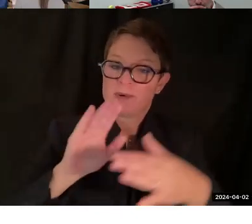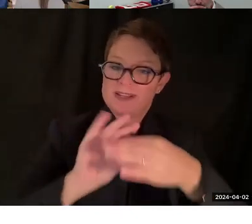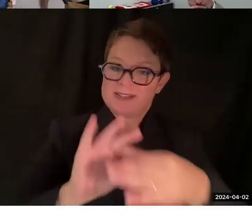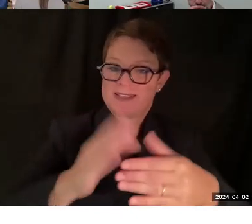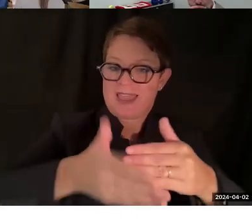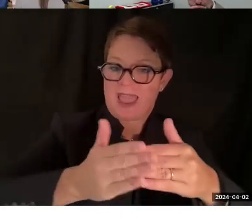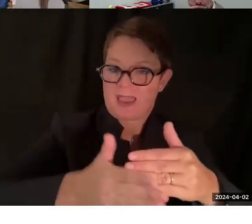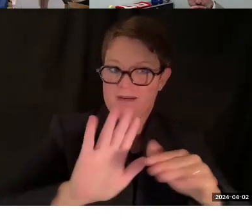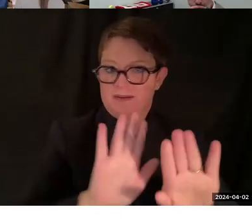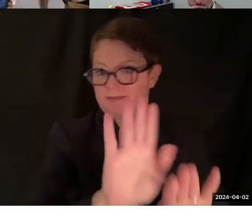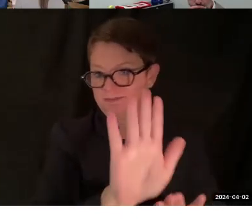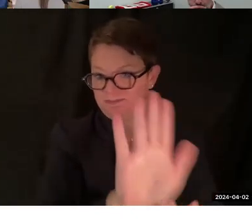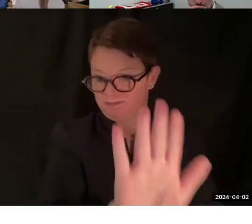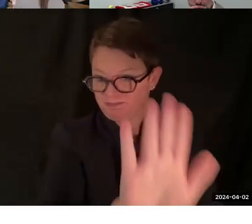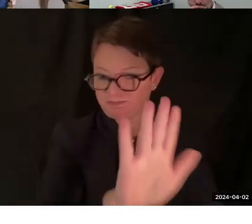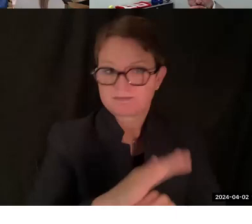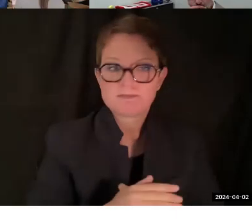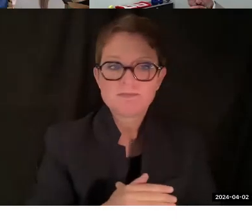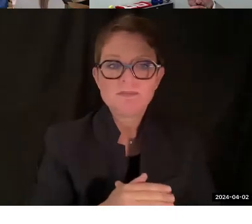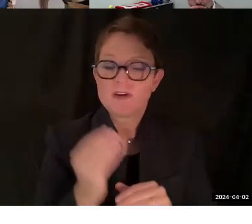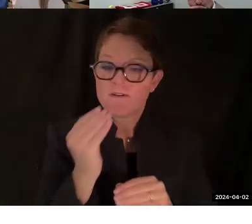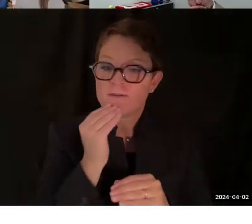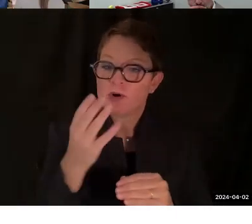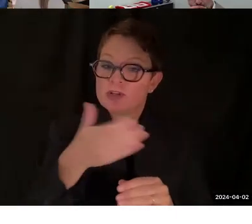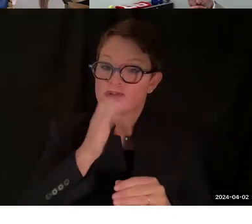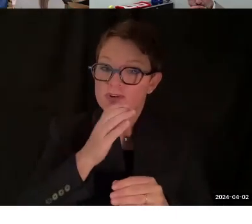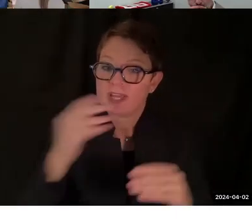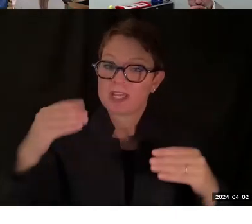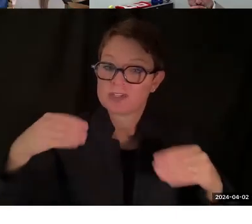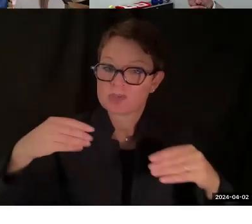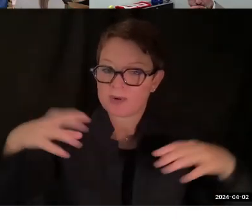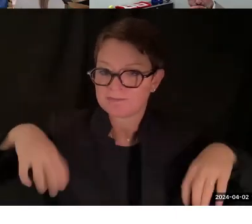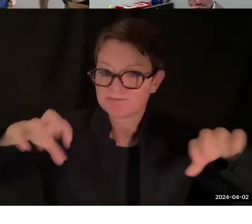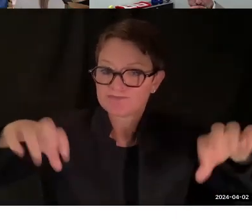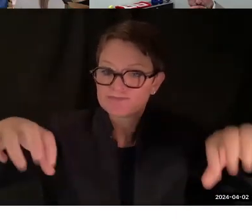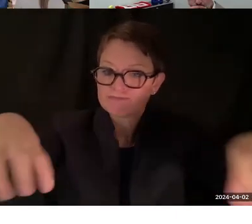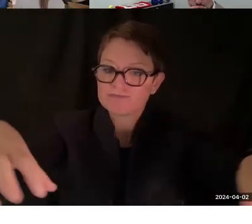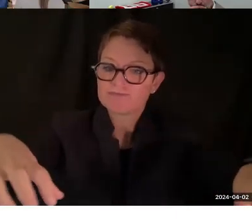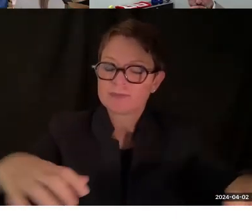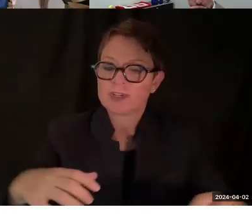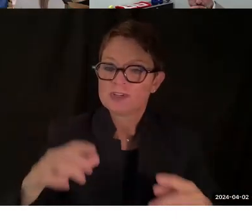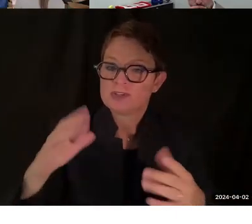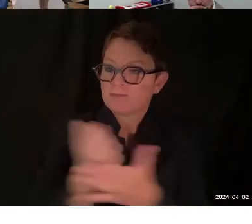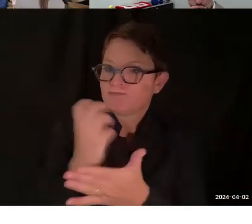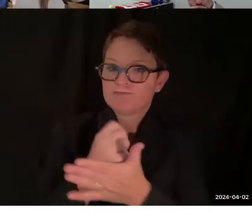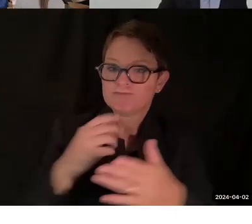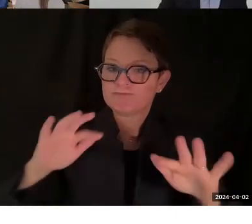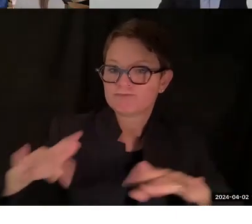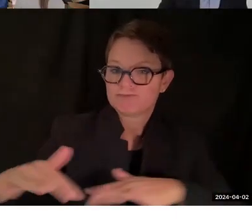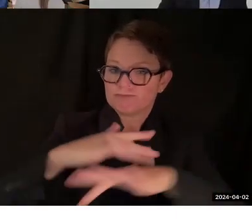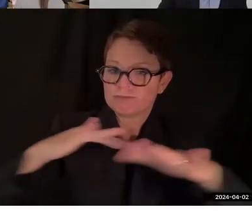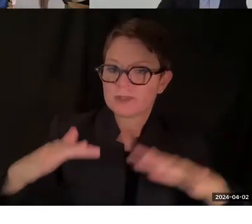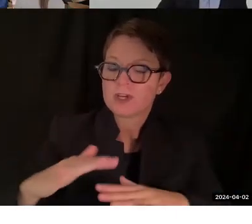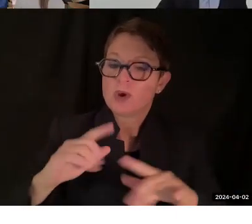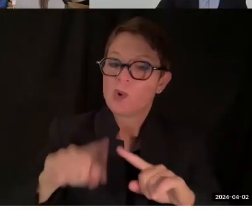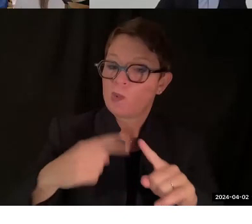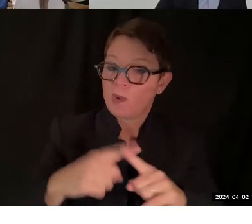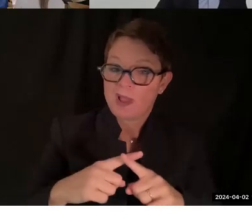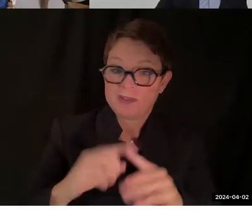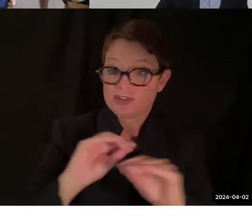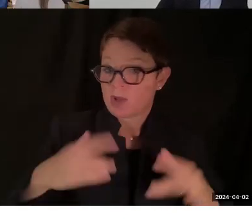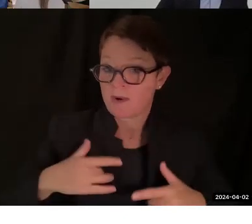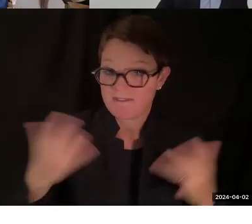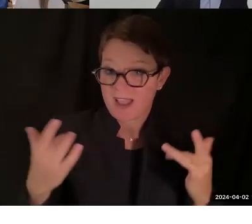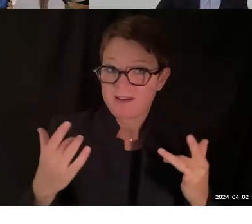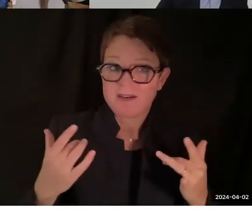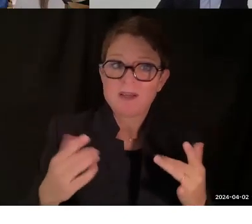promenade. So lining that with food and beverage and retail options, for public use and activity, at non-event times was something